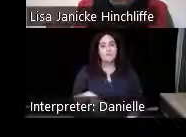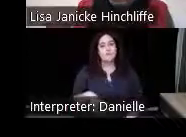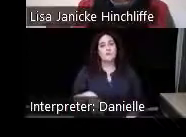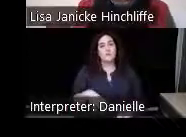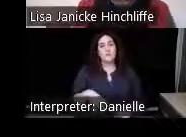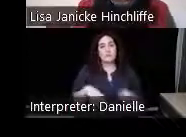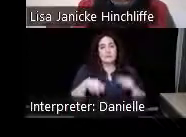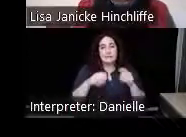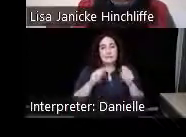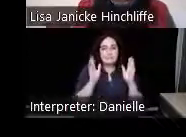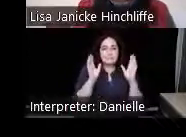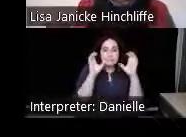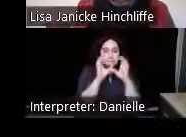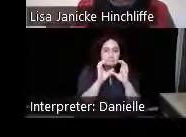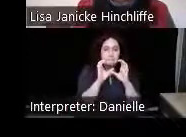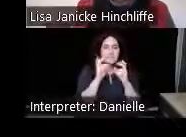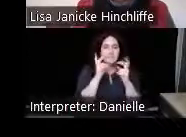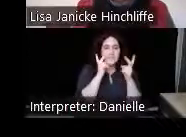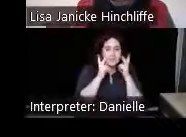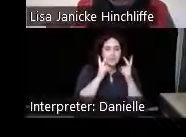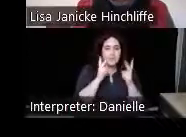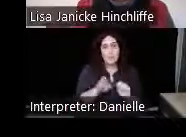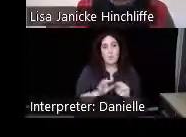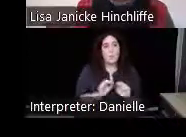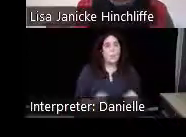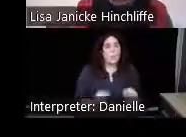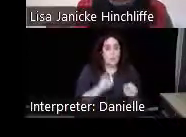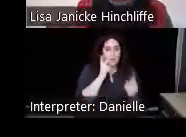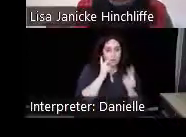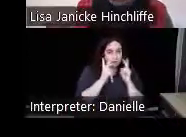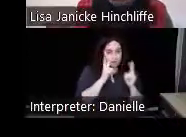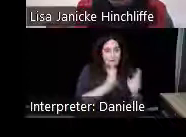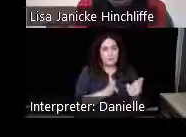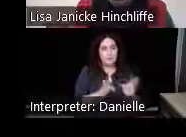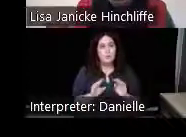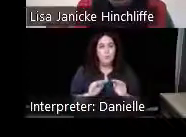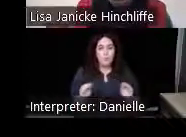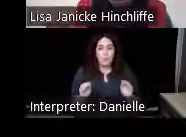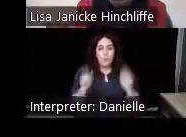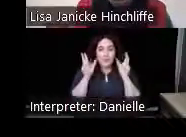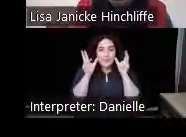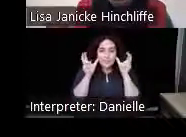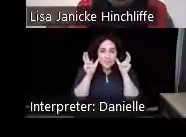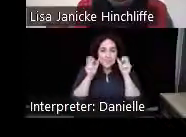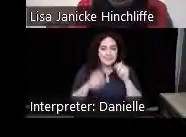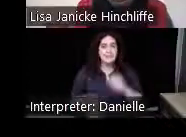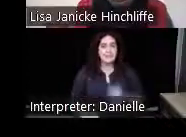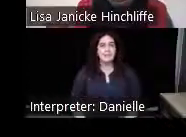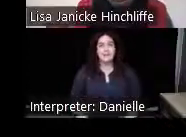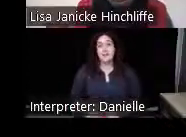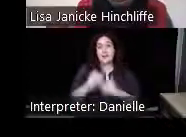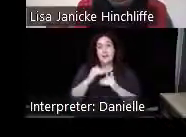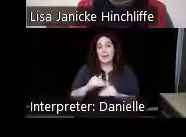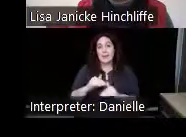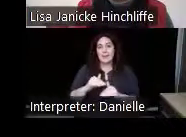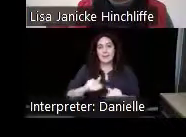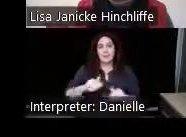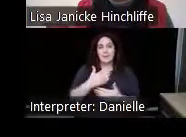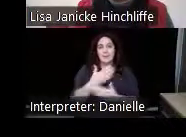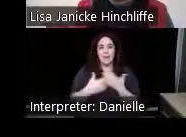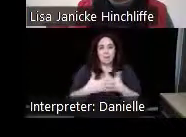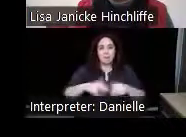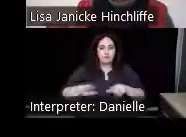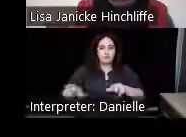vision, people without hearing, people with limited manipulation or reach and strength, people